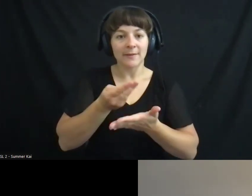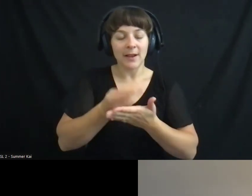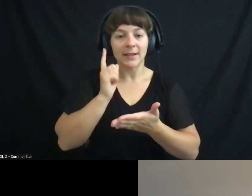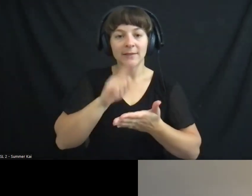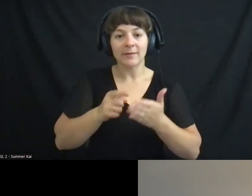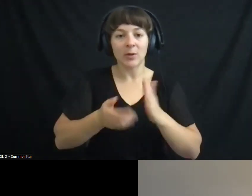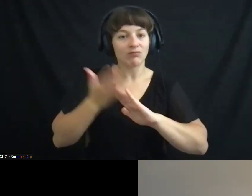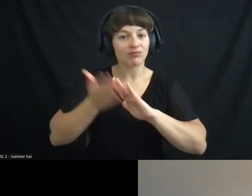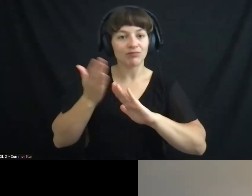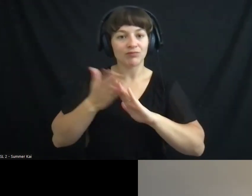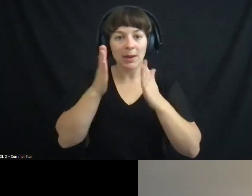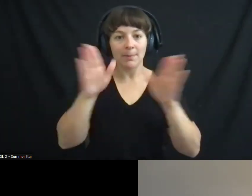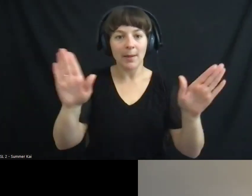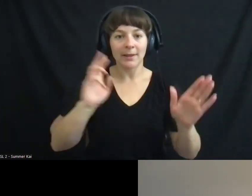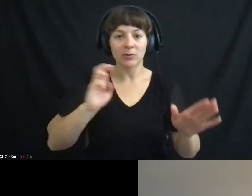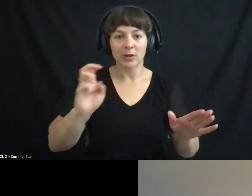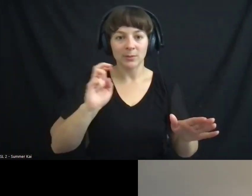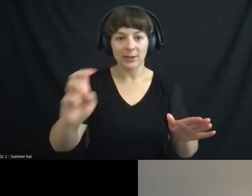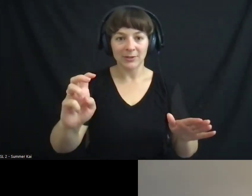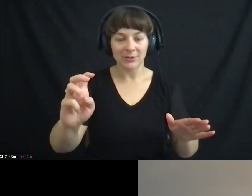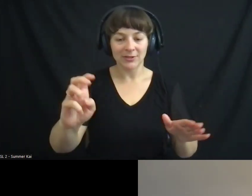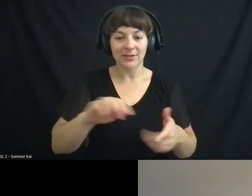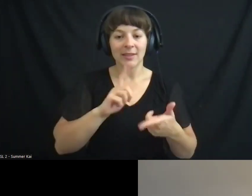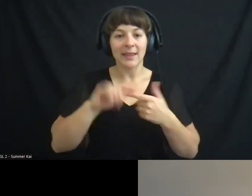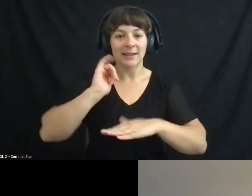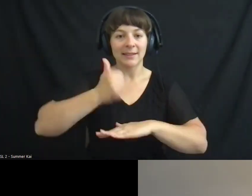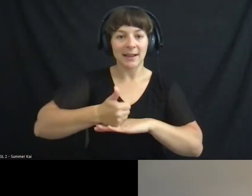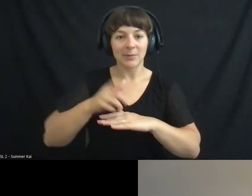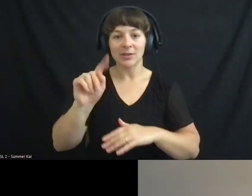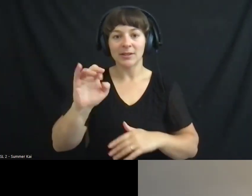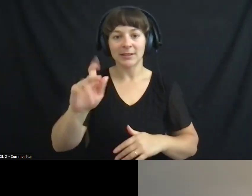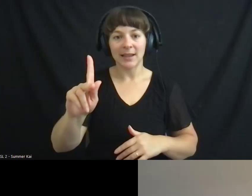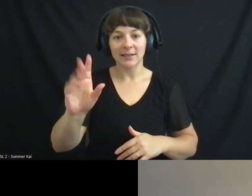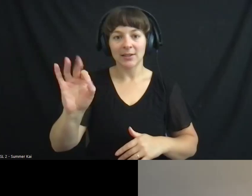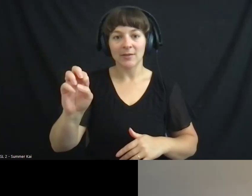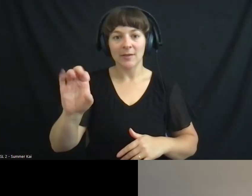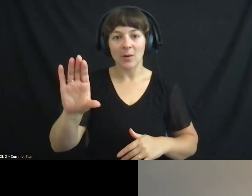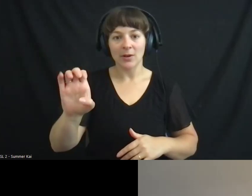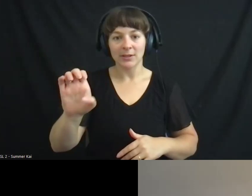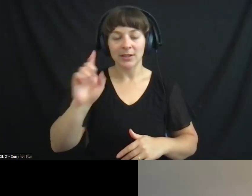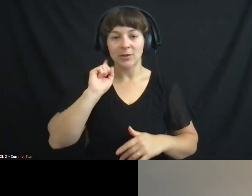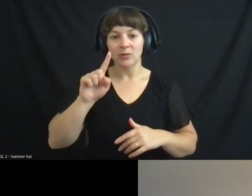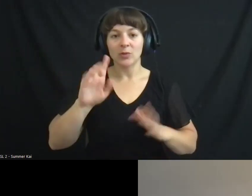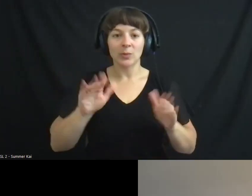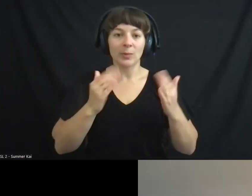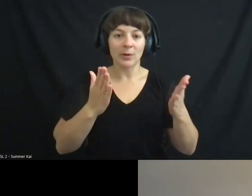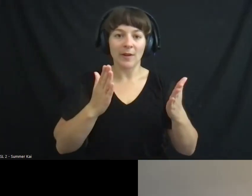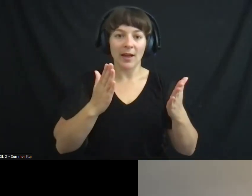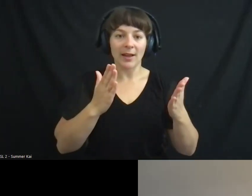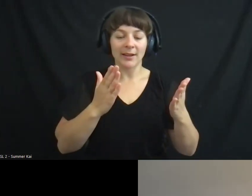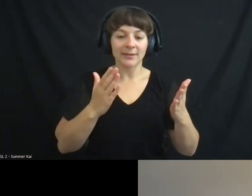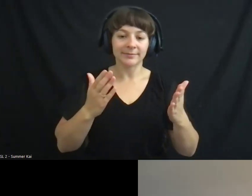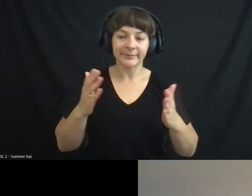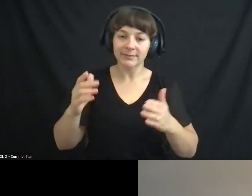running, and then creating a task force to provide a set of recommendations to